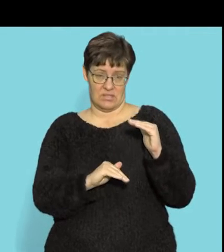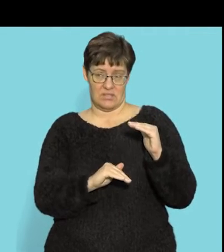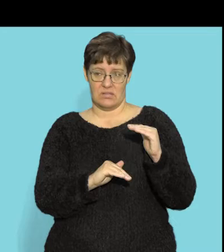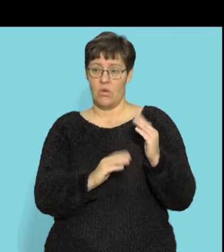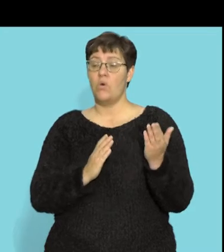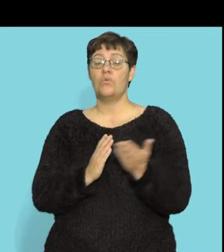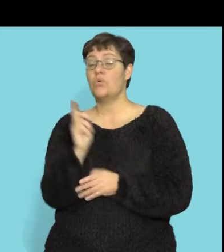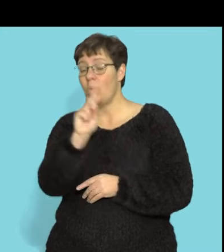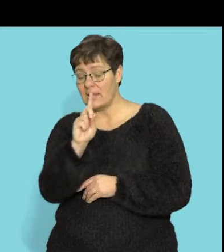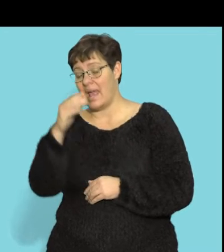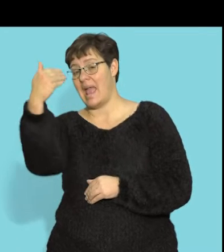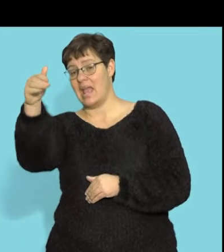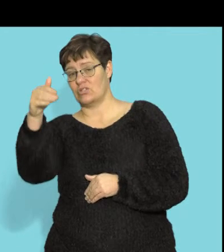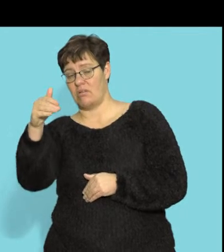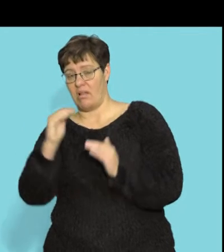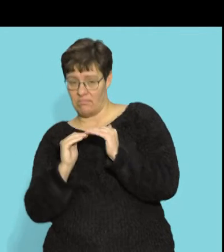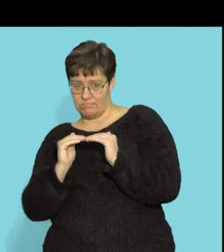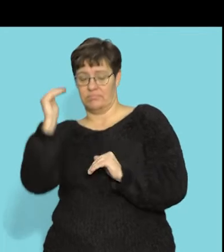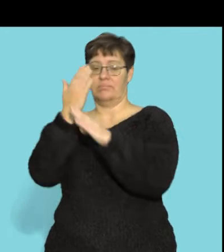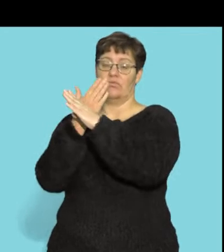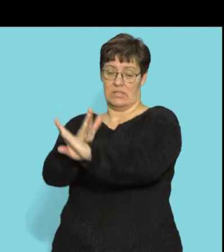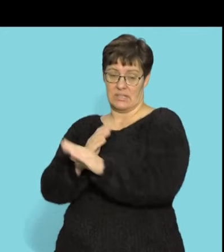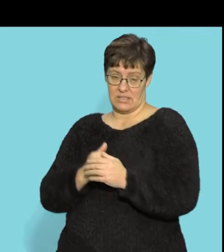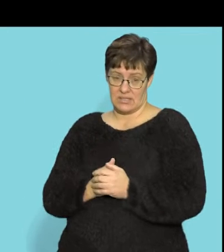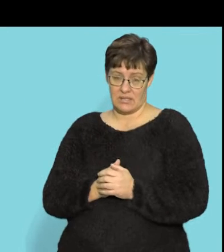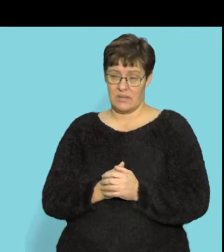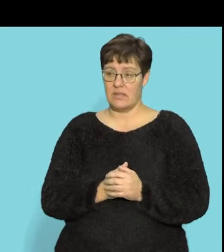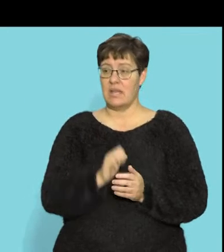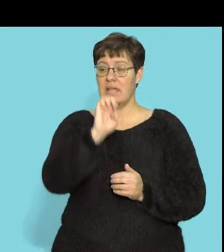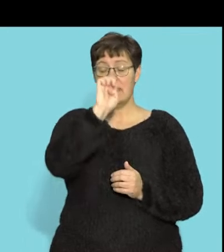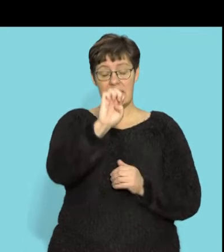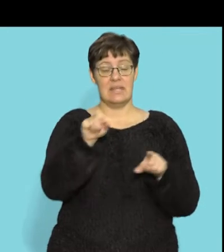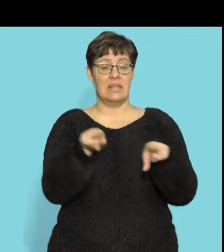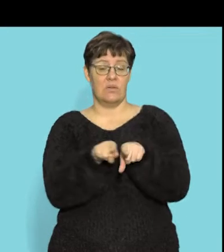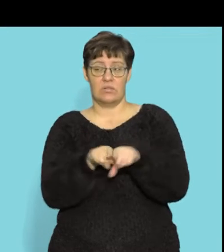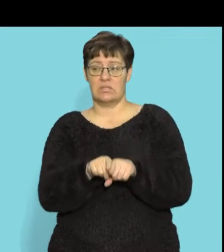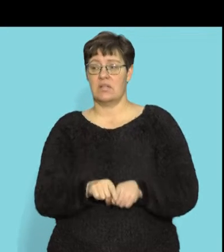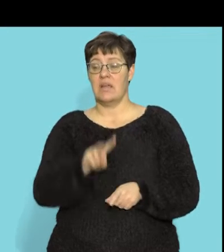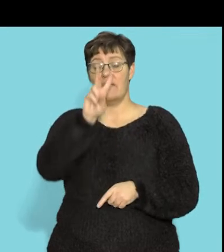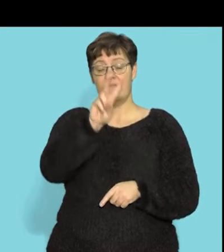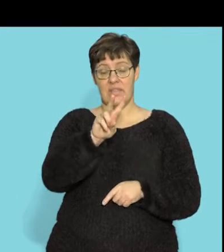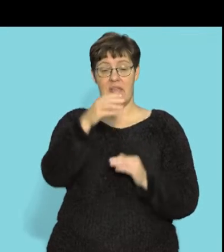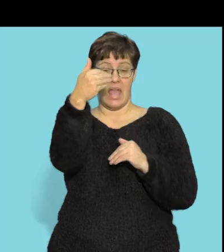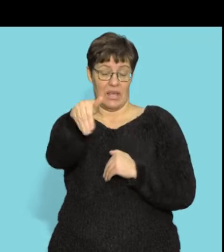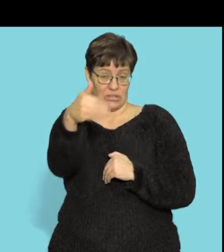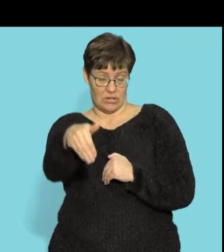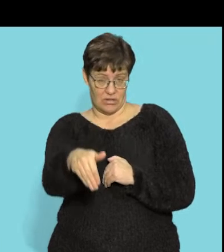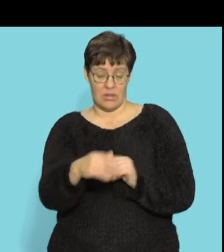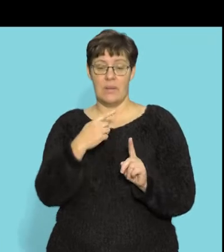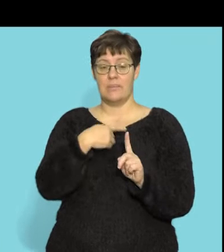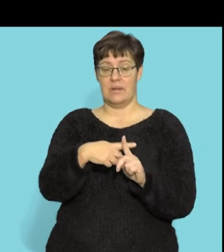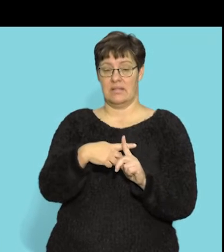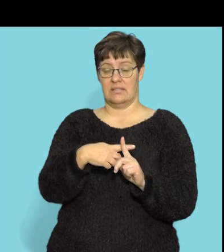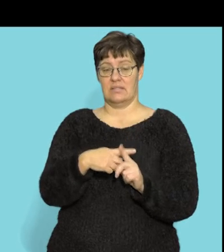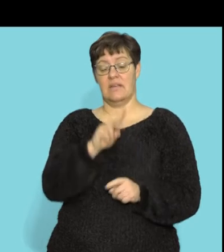the external resistance increases. So from the equation, E is equals to V external